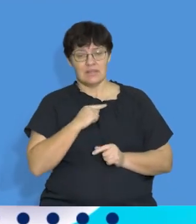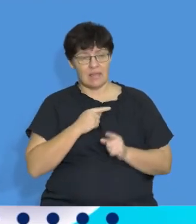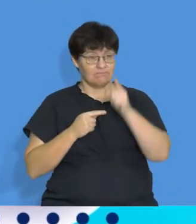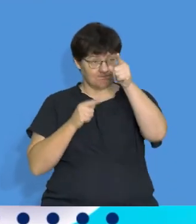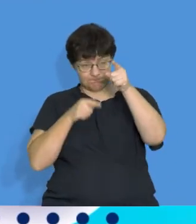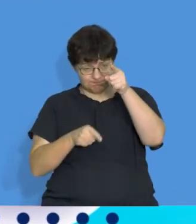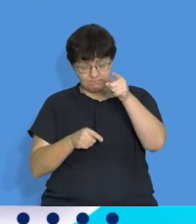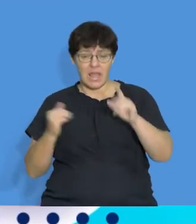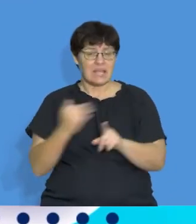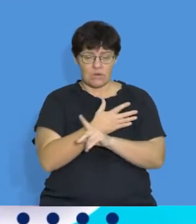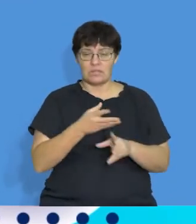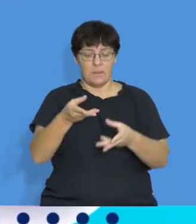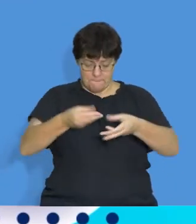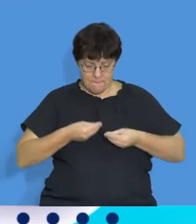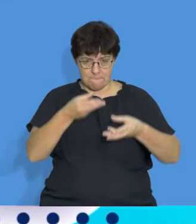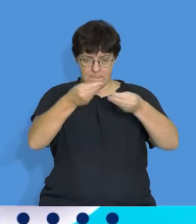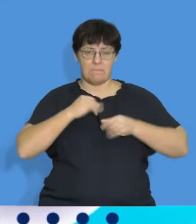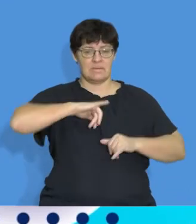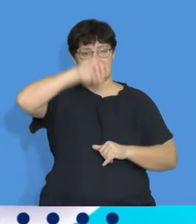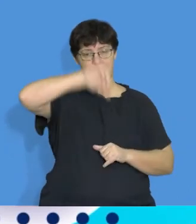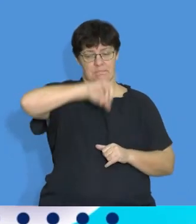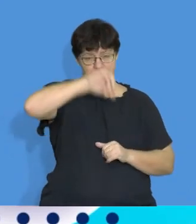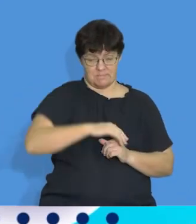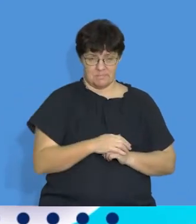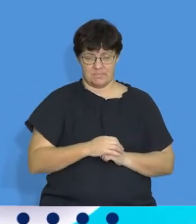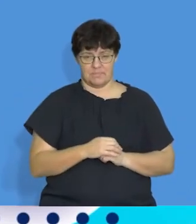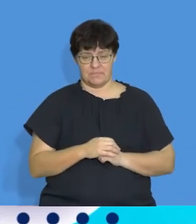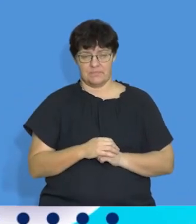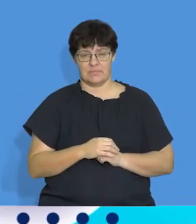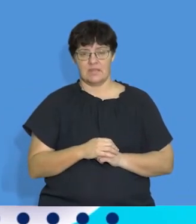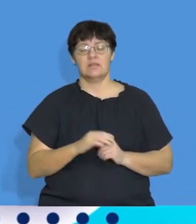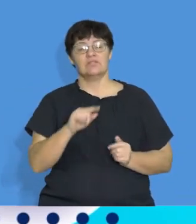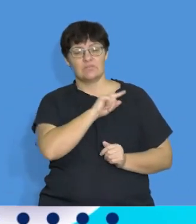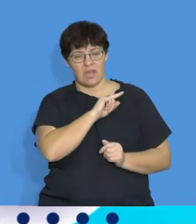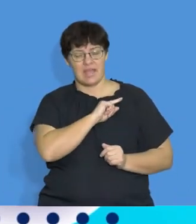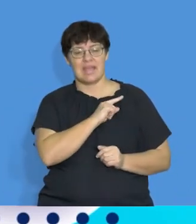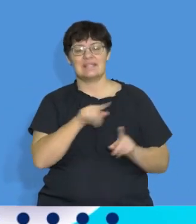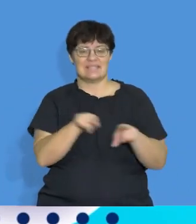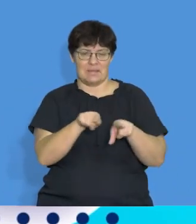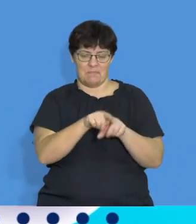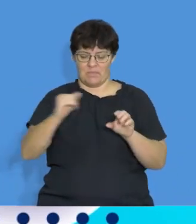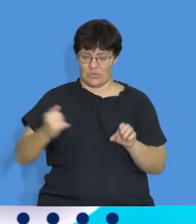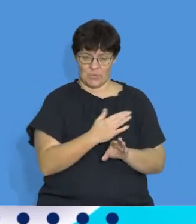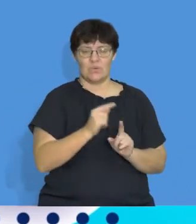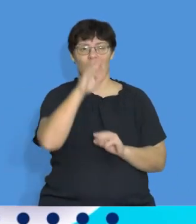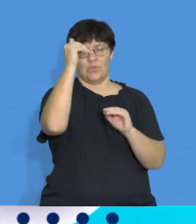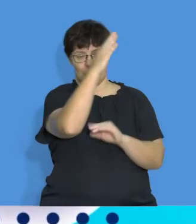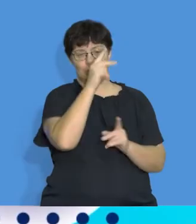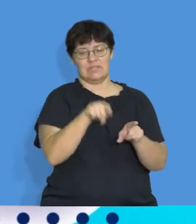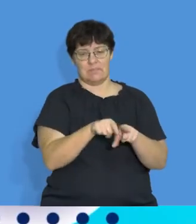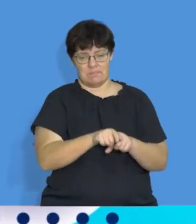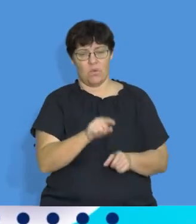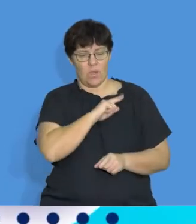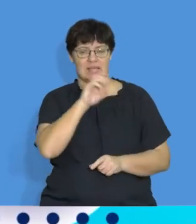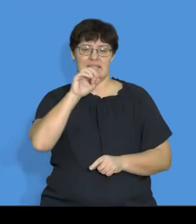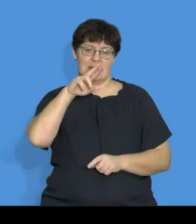amount of current. That's why we managed to factor out the current, because it's the same amount of current in a series circuit, right?